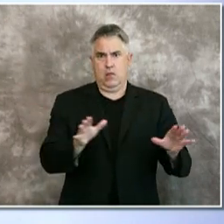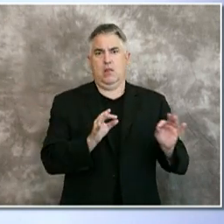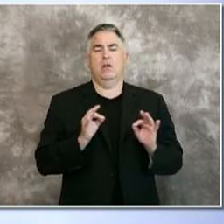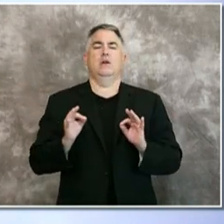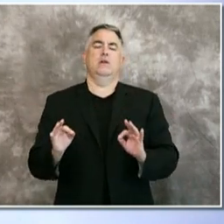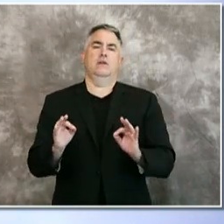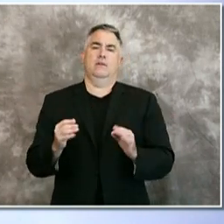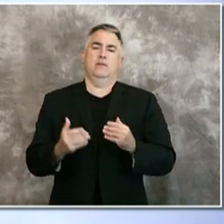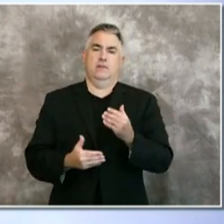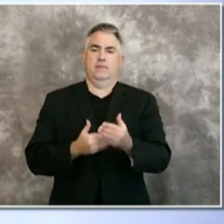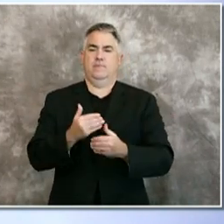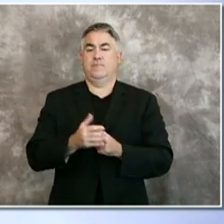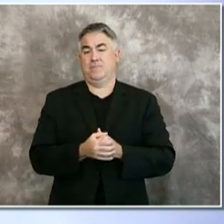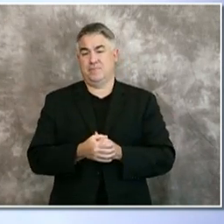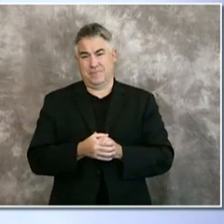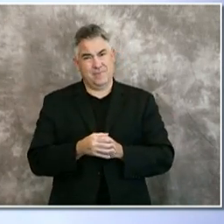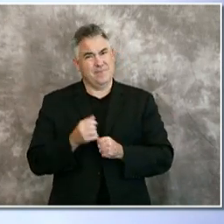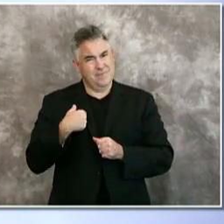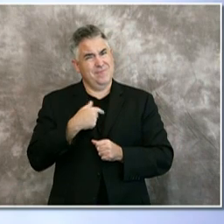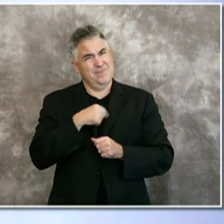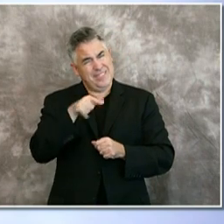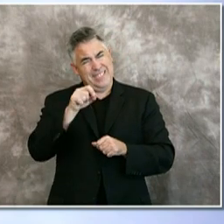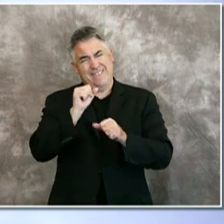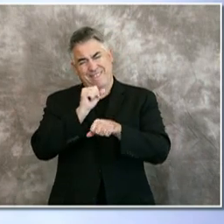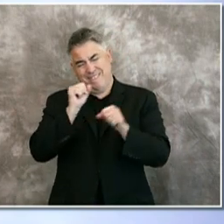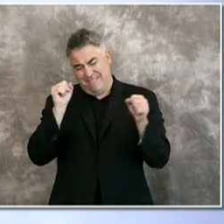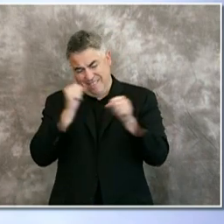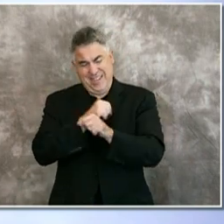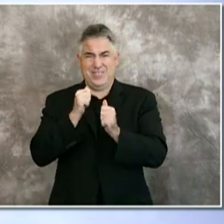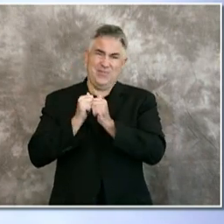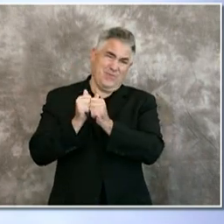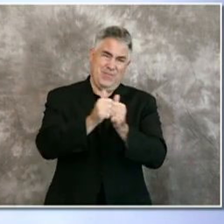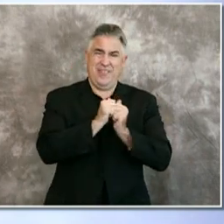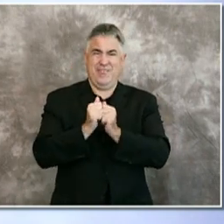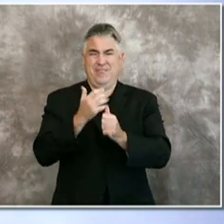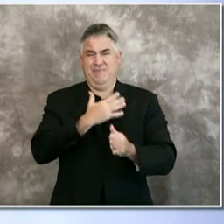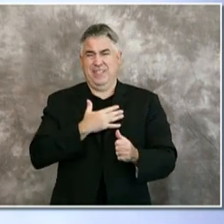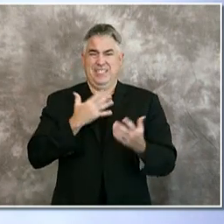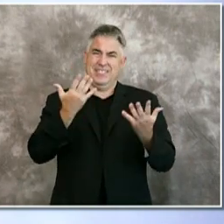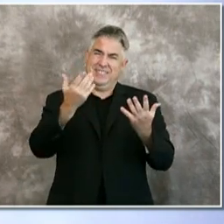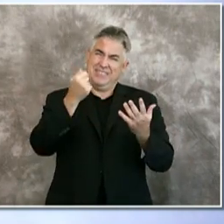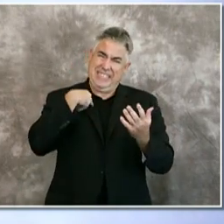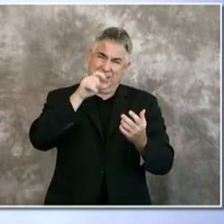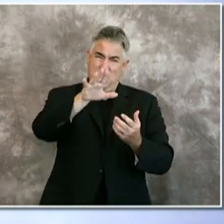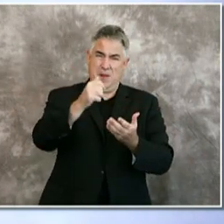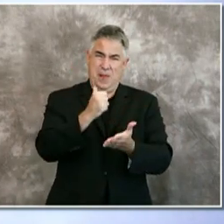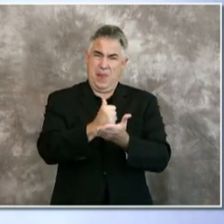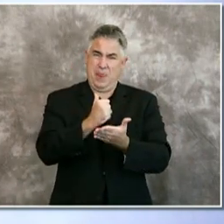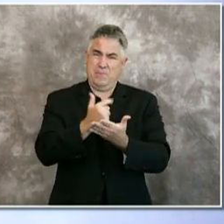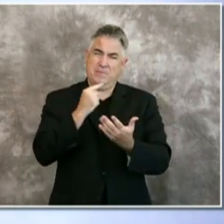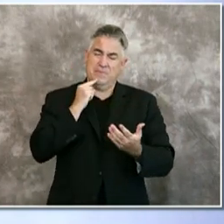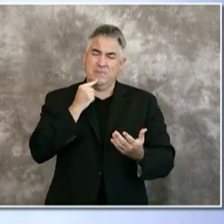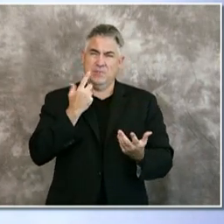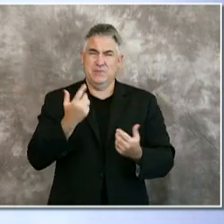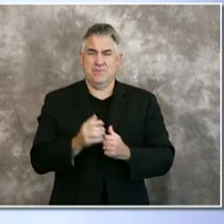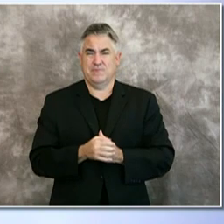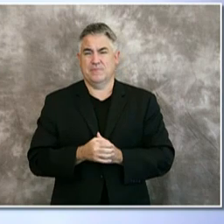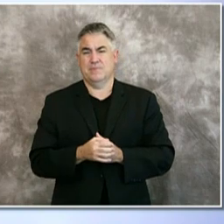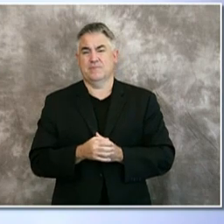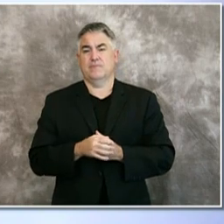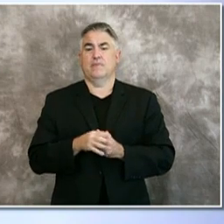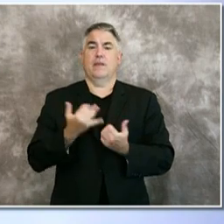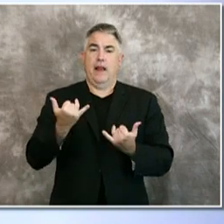significant spikes, then we can avoid the types of situations that we're in today. And so now we have to recommit ourselves. We are where we